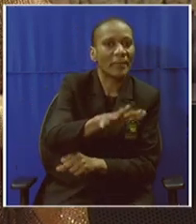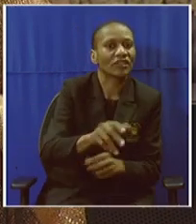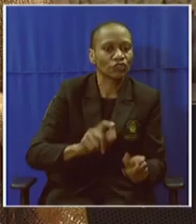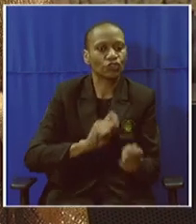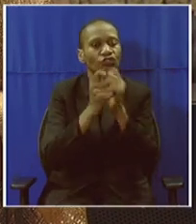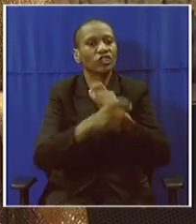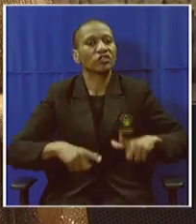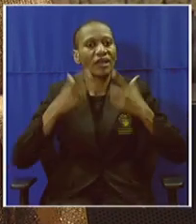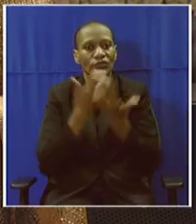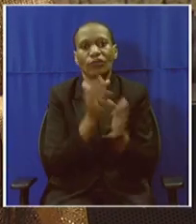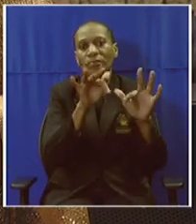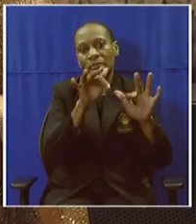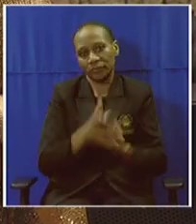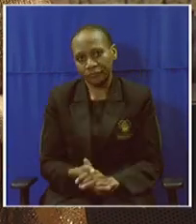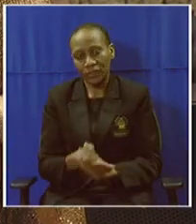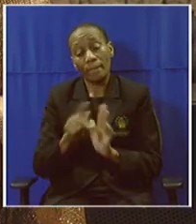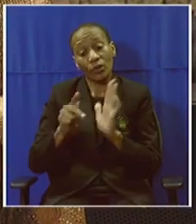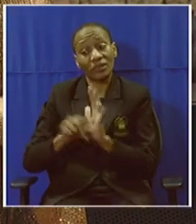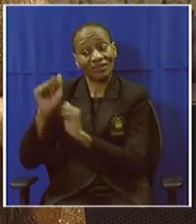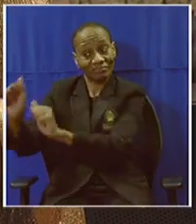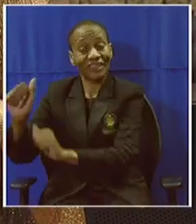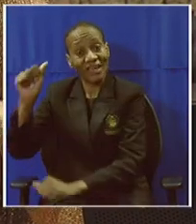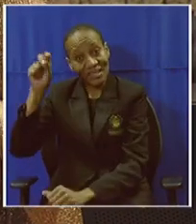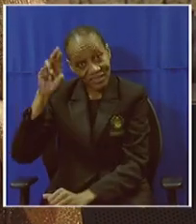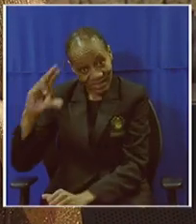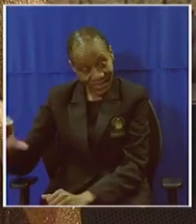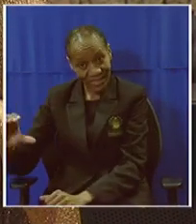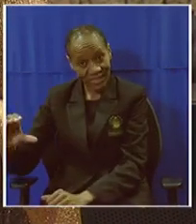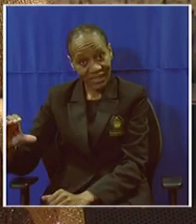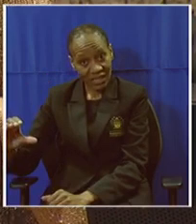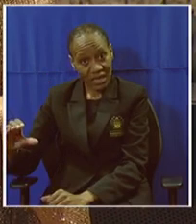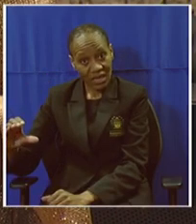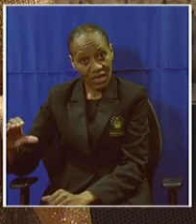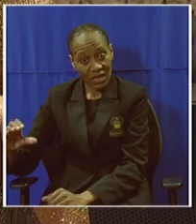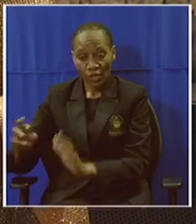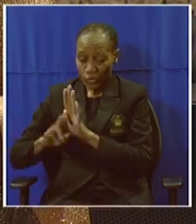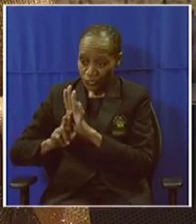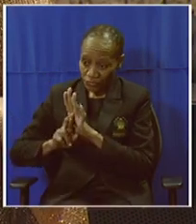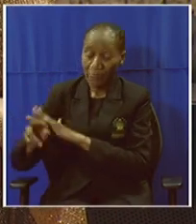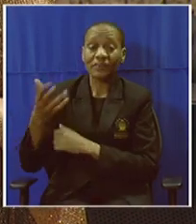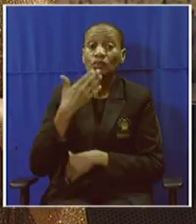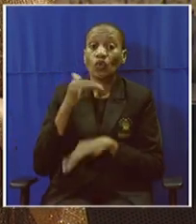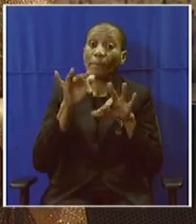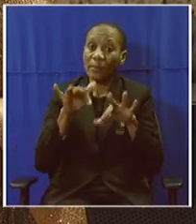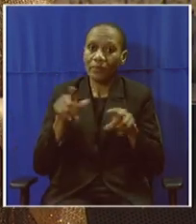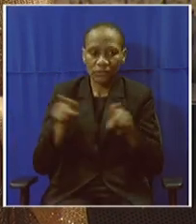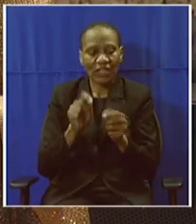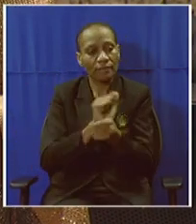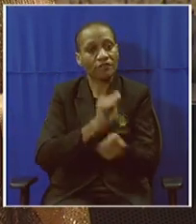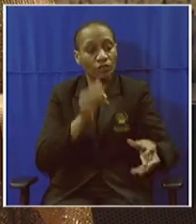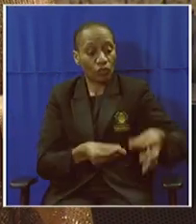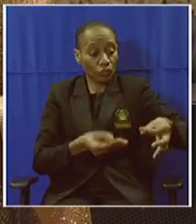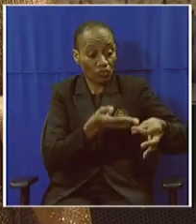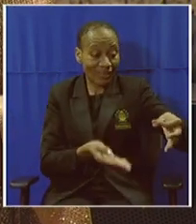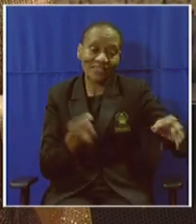lives. The policy of the ANC by the aspiration of our people as enshrined in the Freedom Charter,